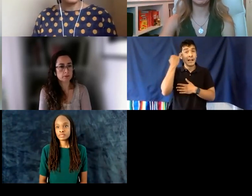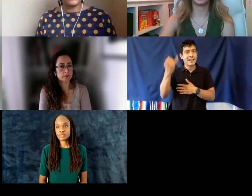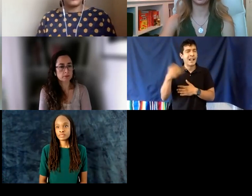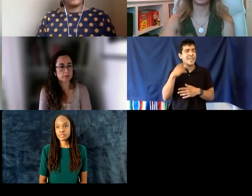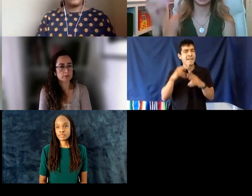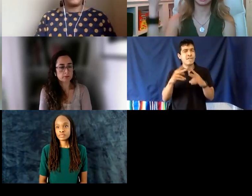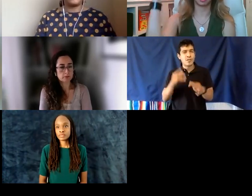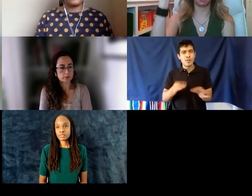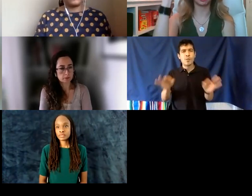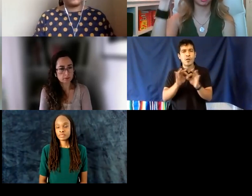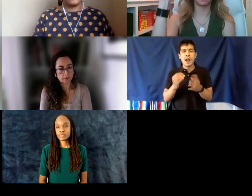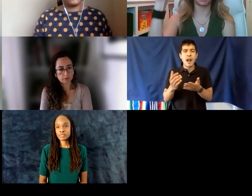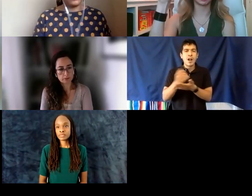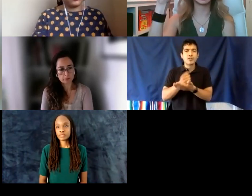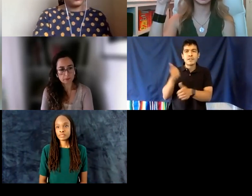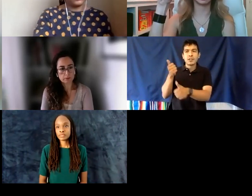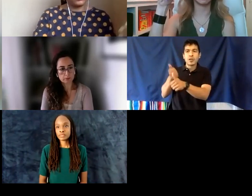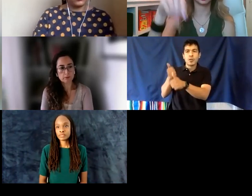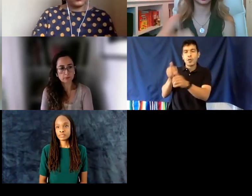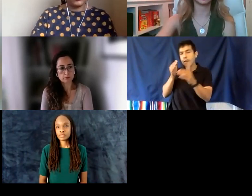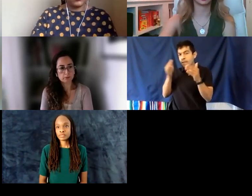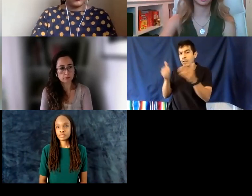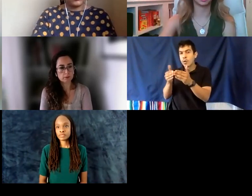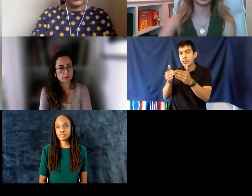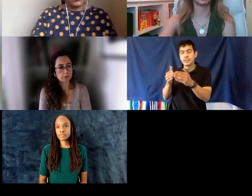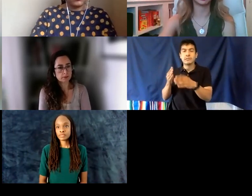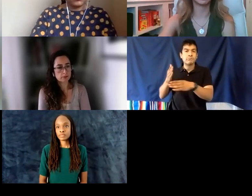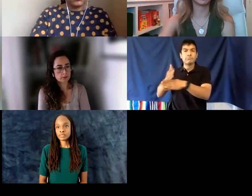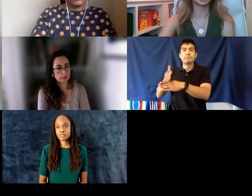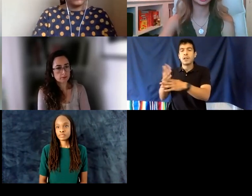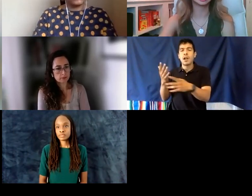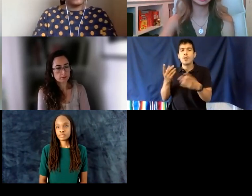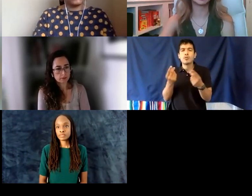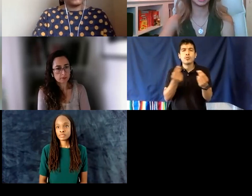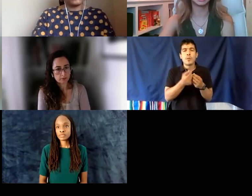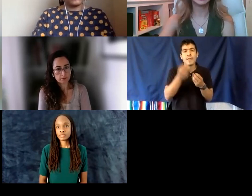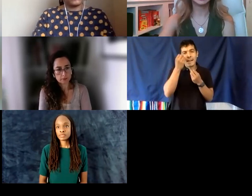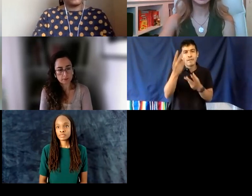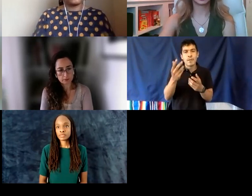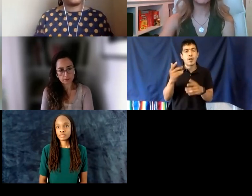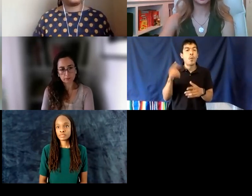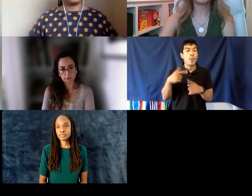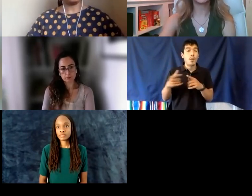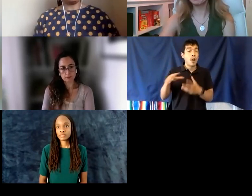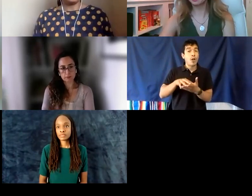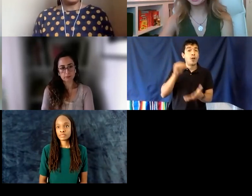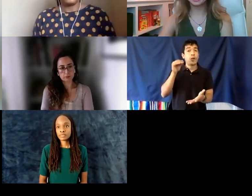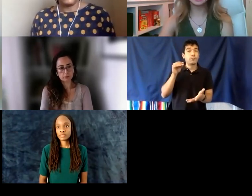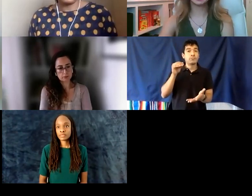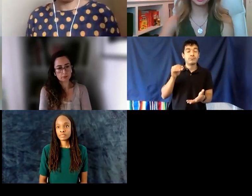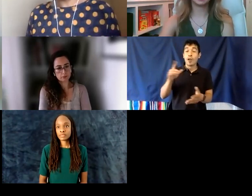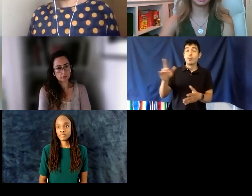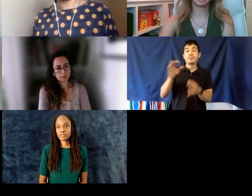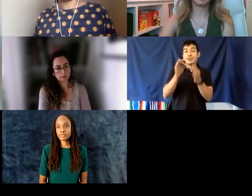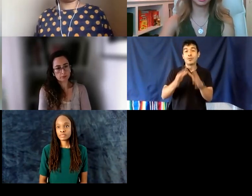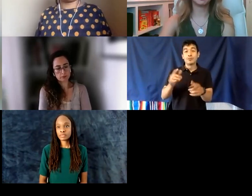and maybe deserves its own sort of focused intervention in terms of what to do with information like this. But documentary multi-part series